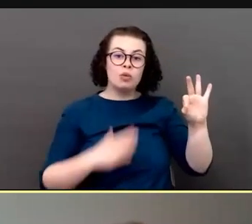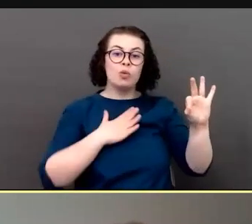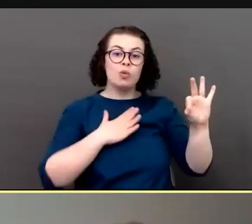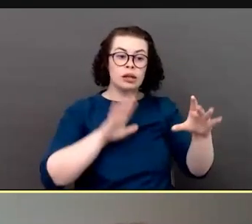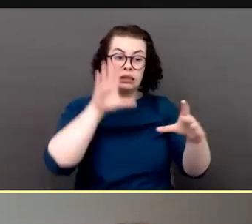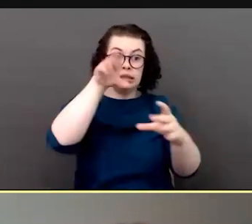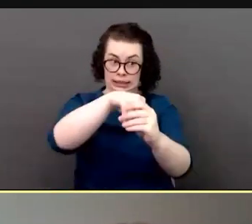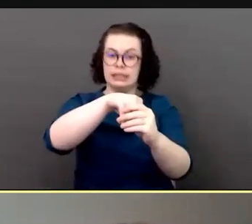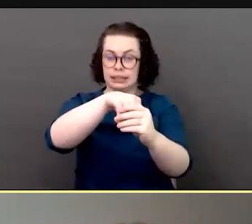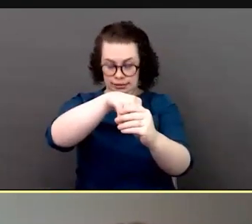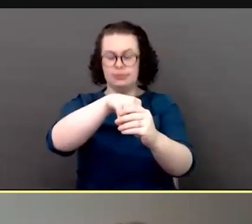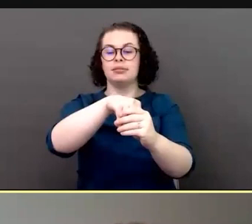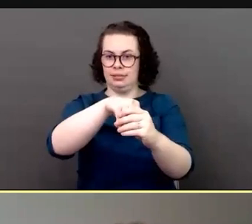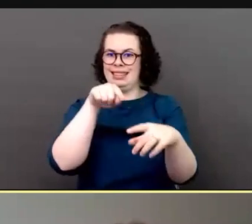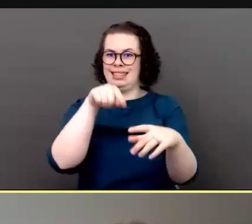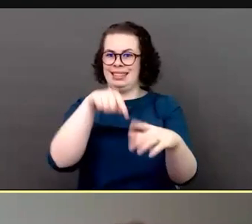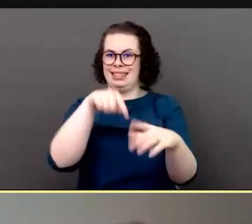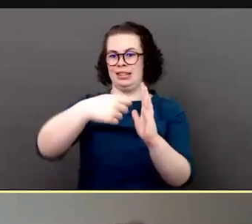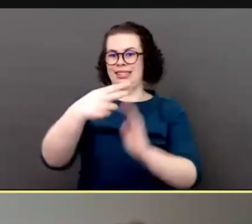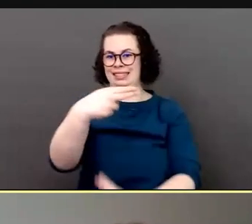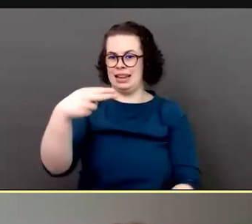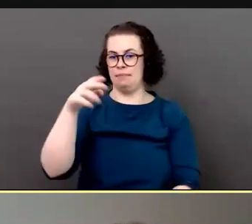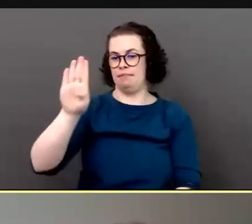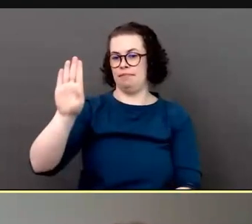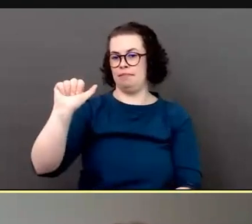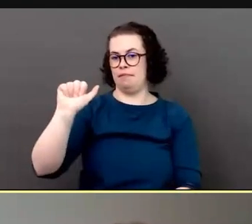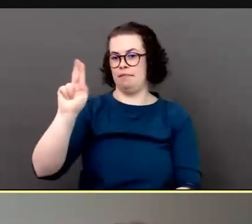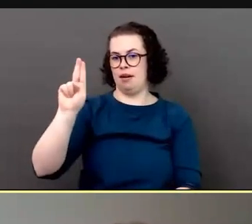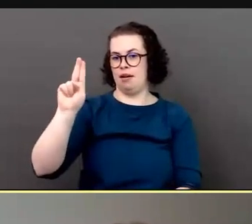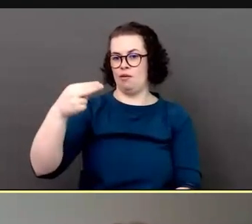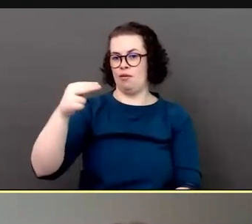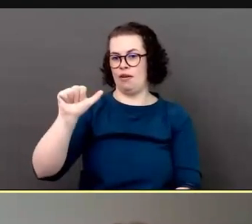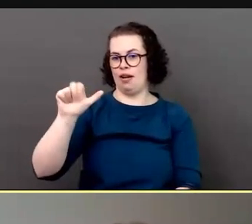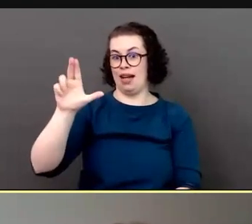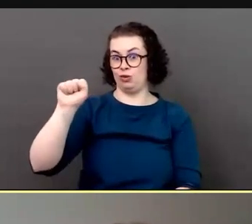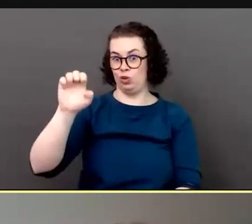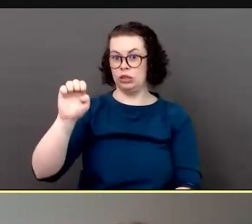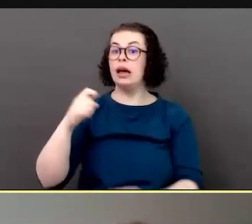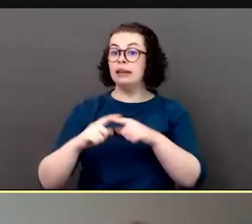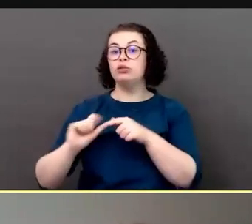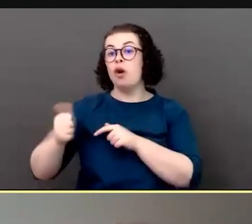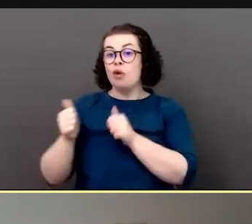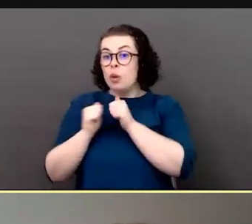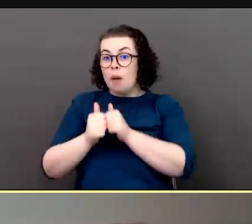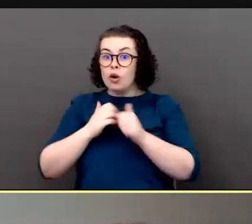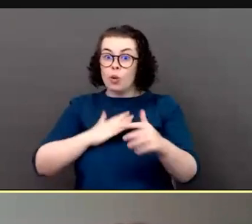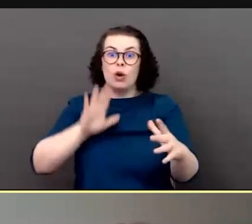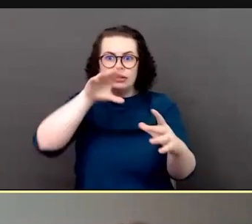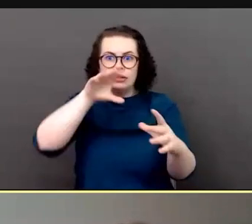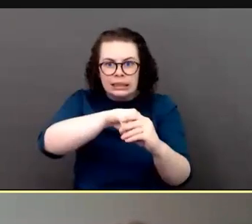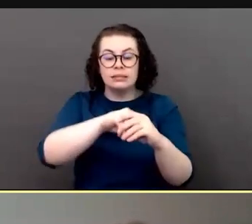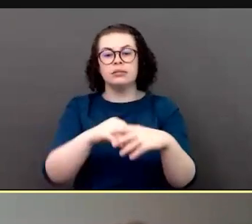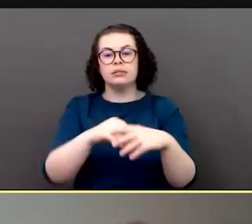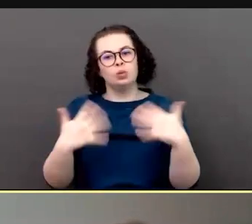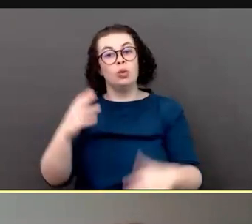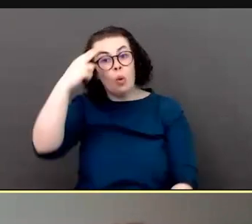other NGOs very active in the area of social inclusion. And congratulations, ONCE,